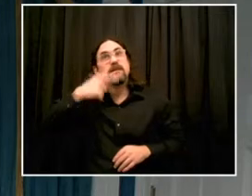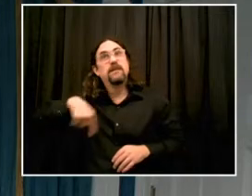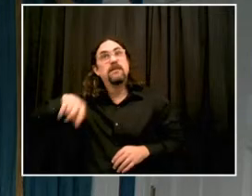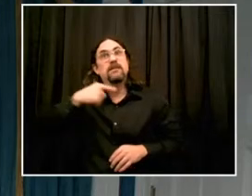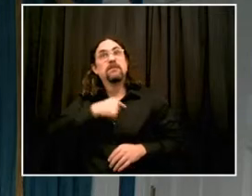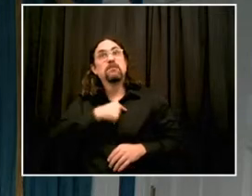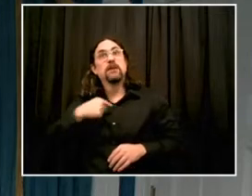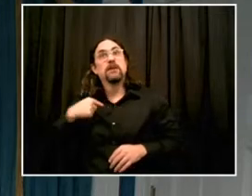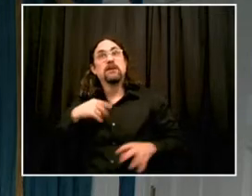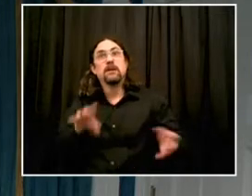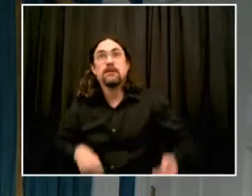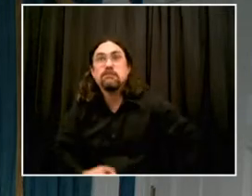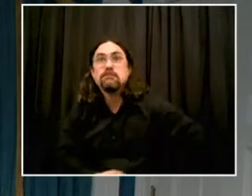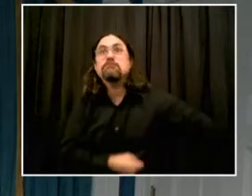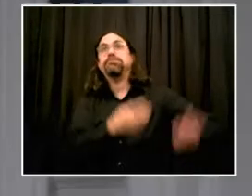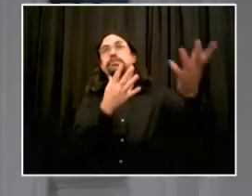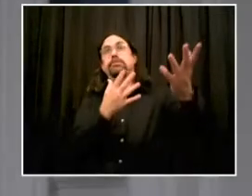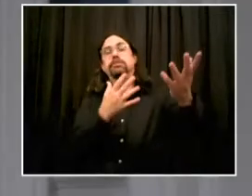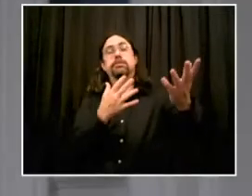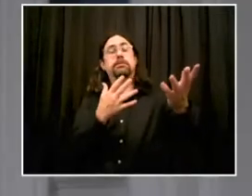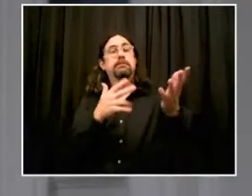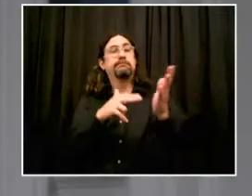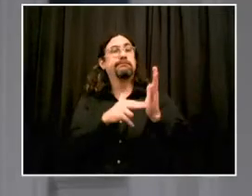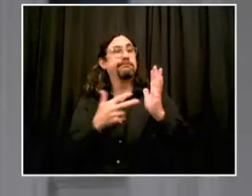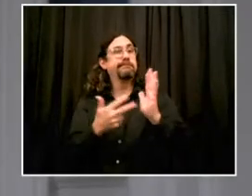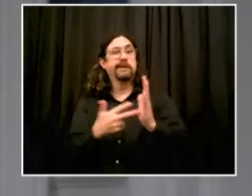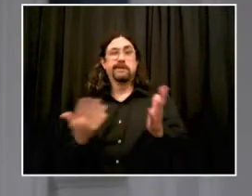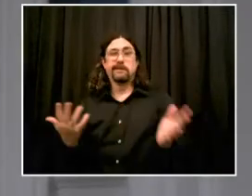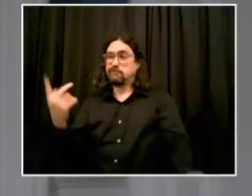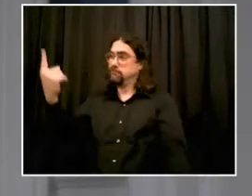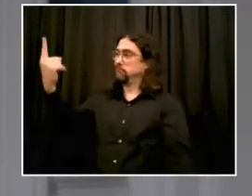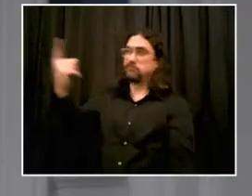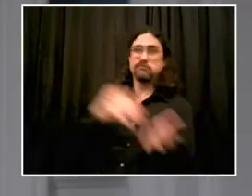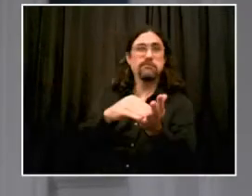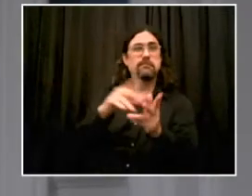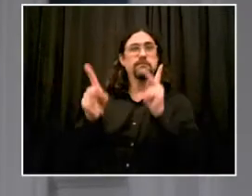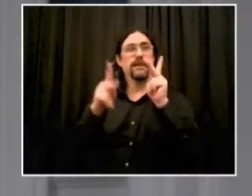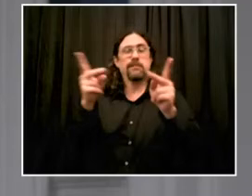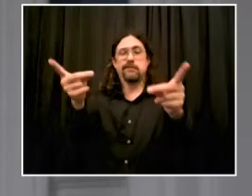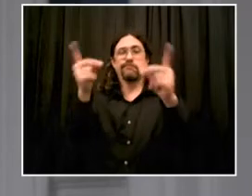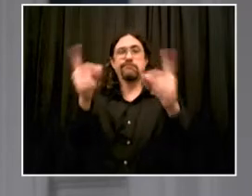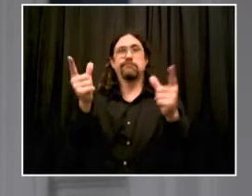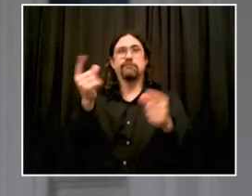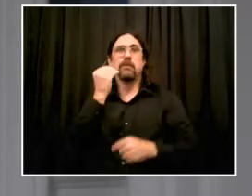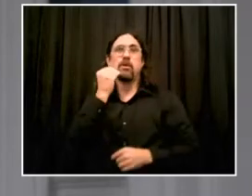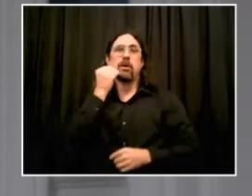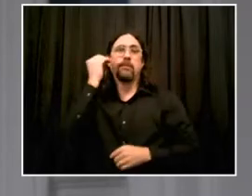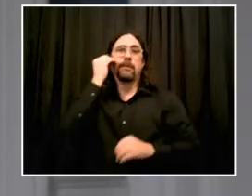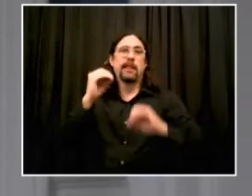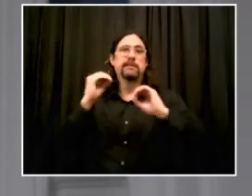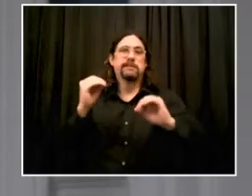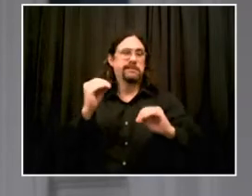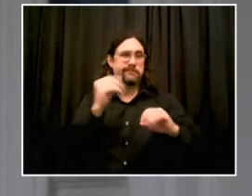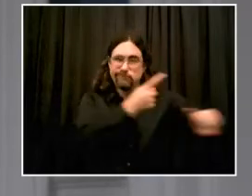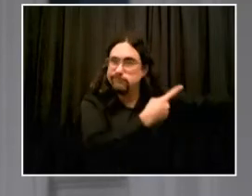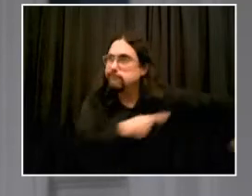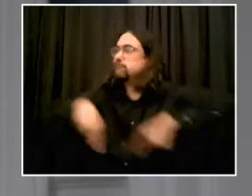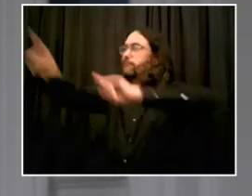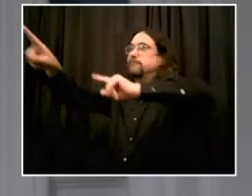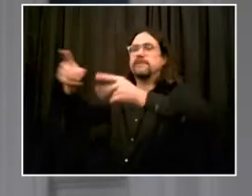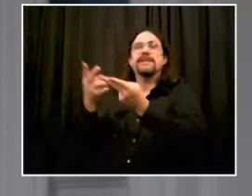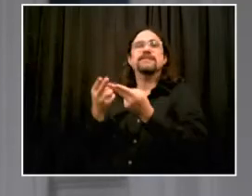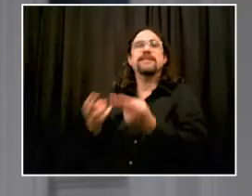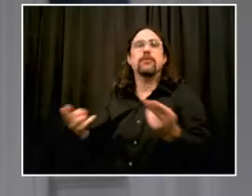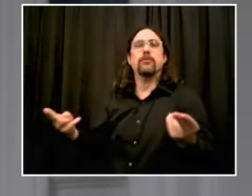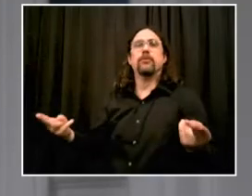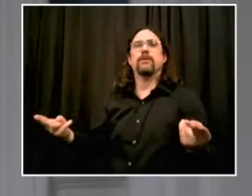is authorized to do evictions in New York City, most of the evictions done in New York City are done by city marshals. The evictions